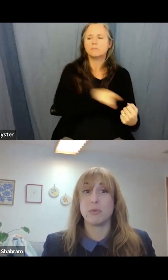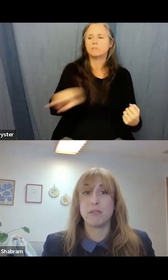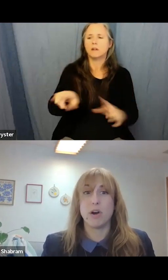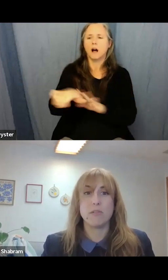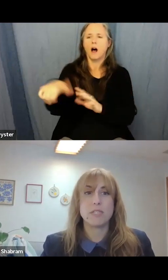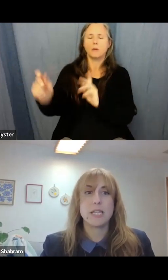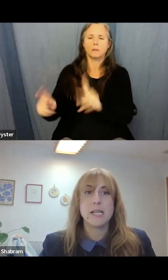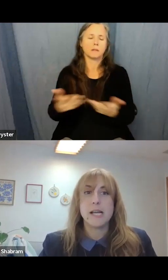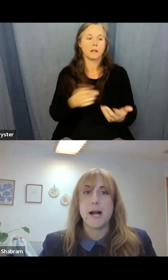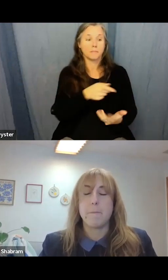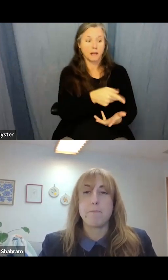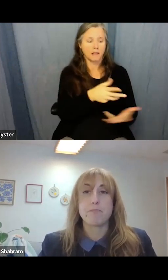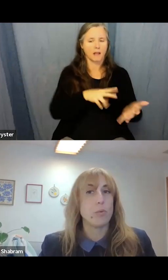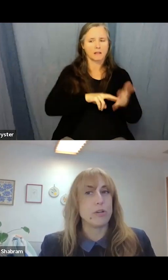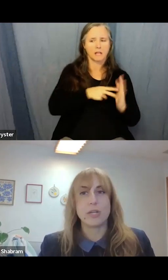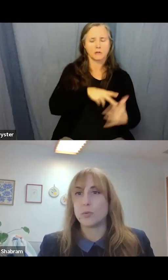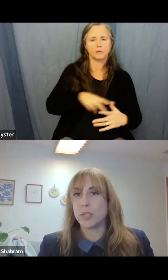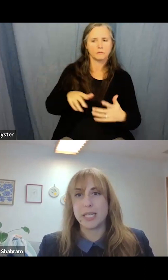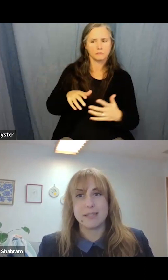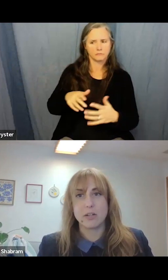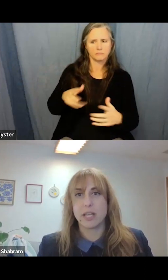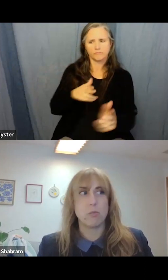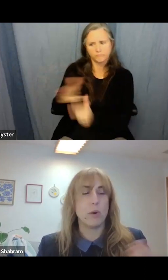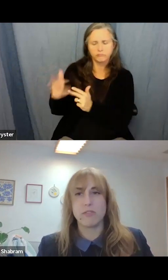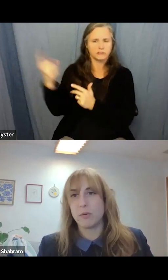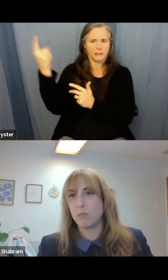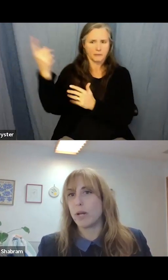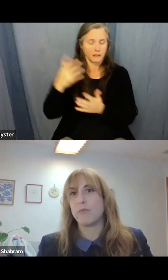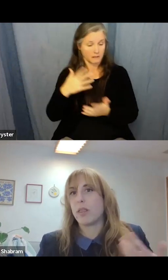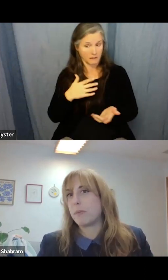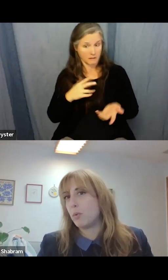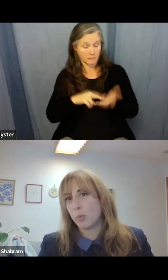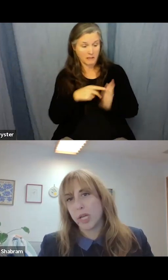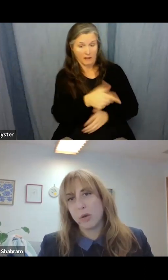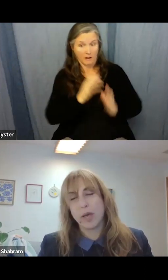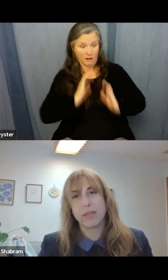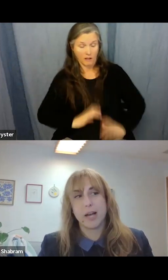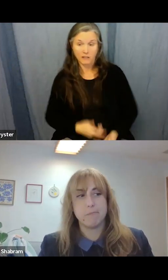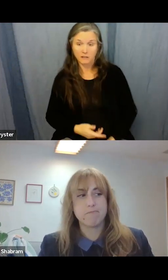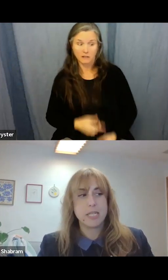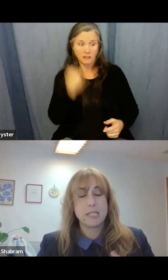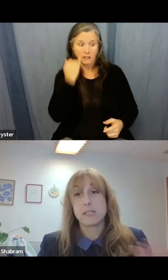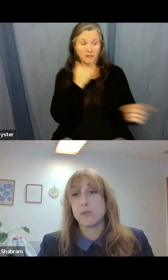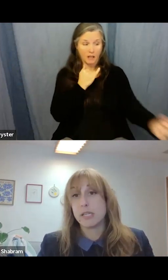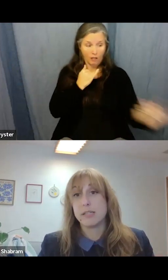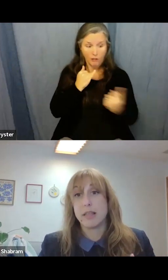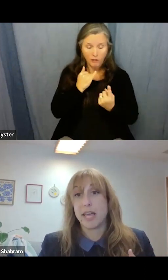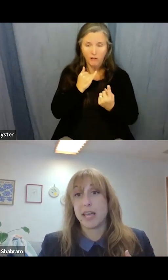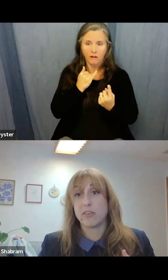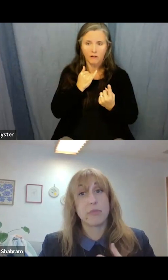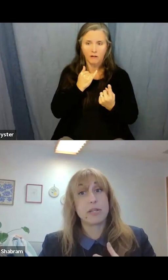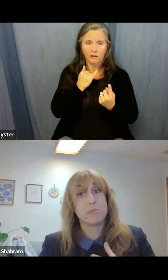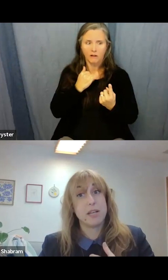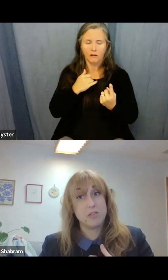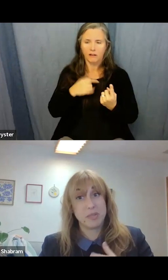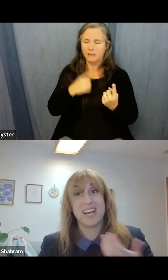day for everyone involved. We've also had to really consider like, well, what if one of the people we're working with discloses that they